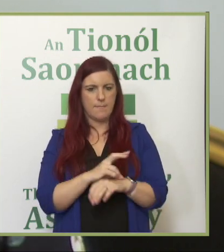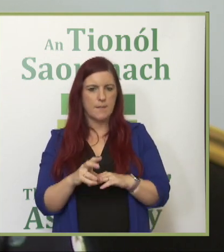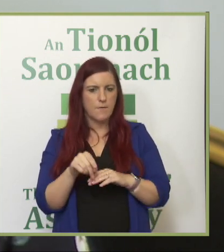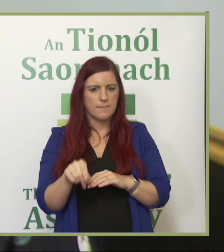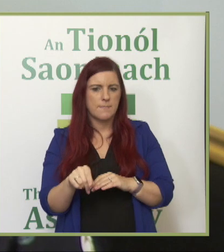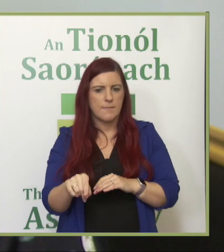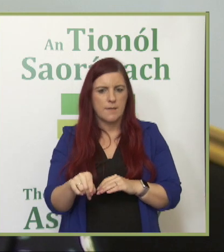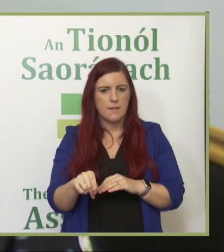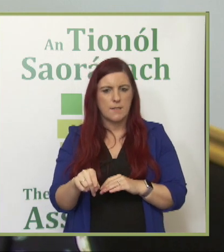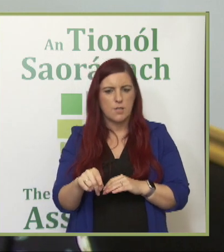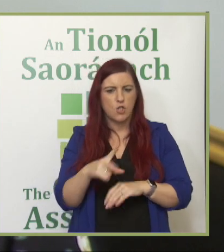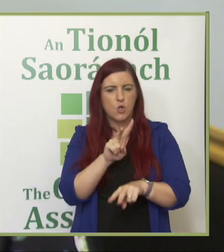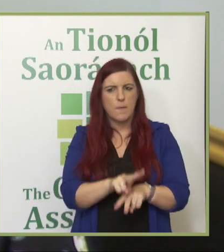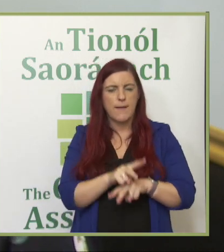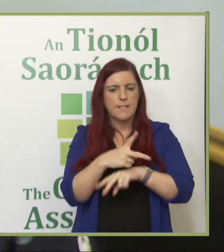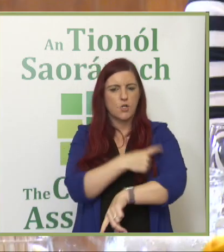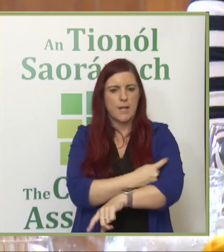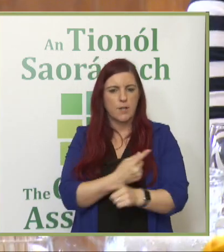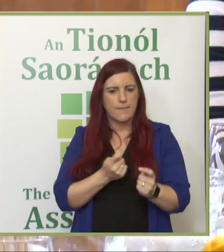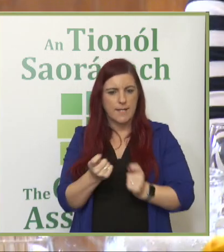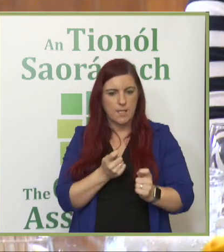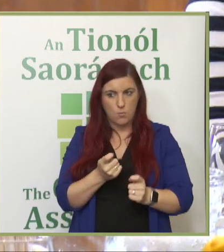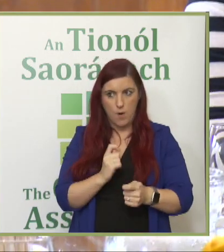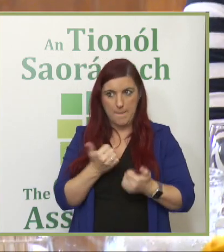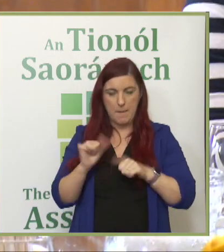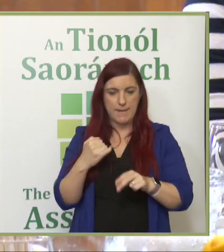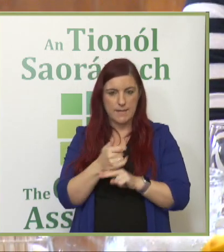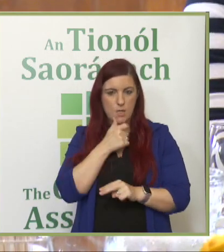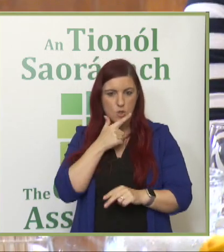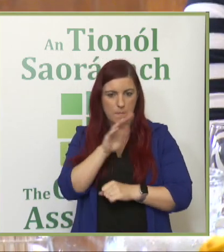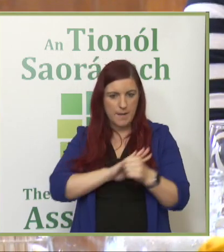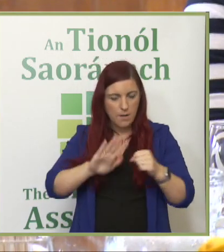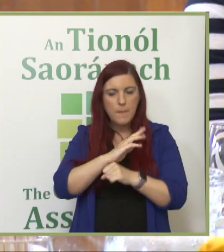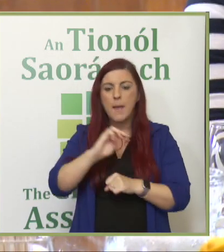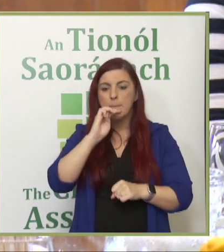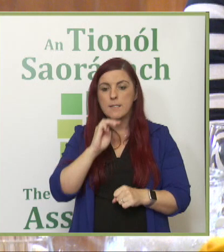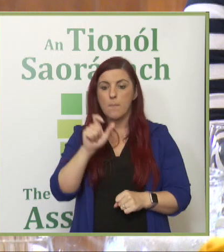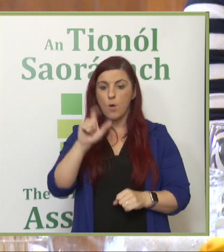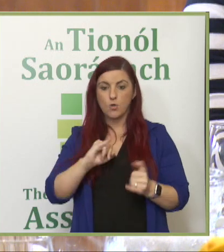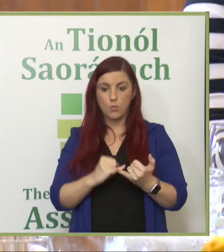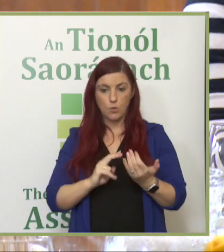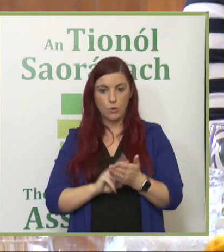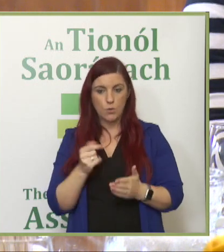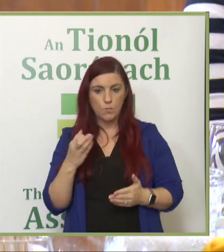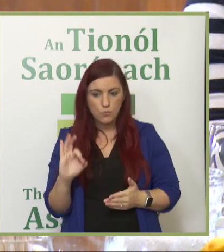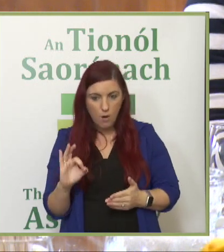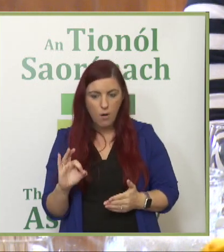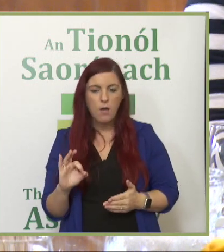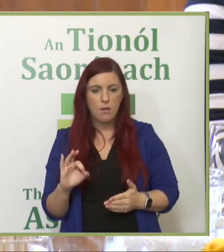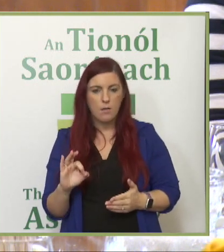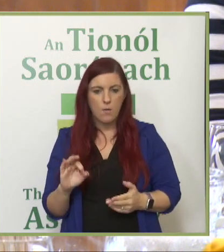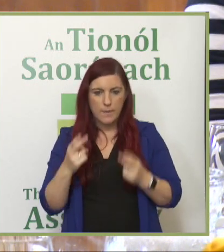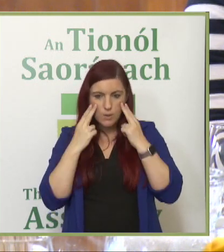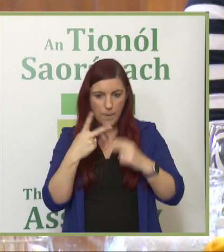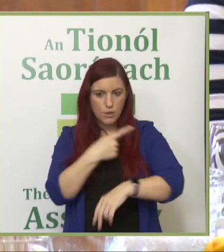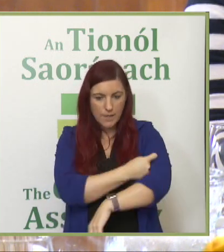injection facility in the Dublin area. So that's a location whereby drug users who need to inject can do